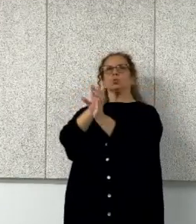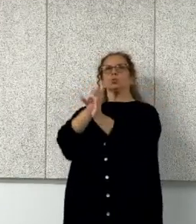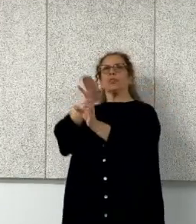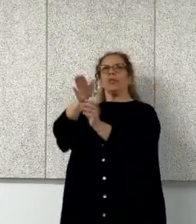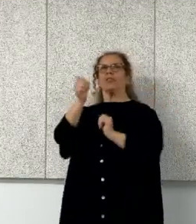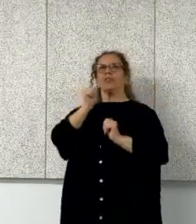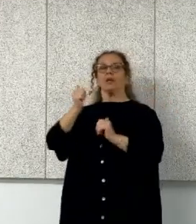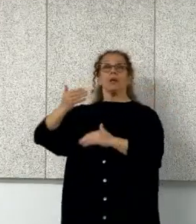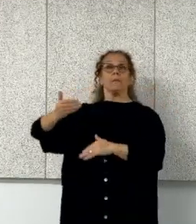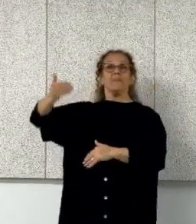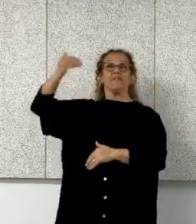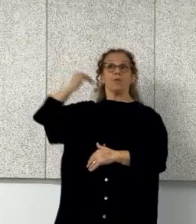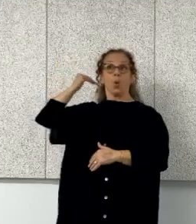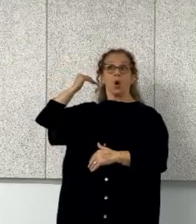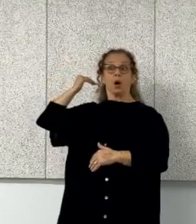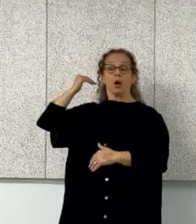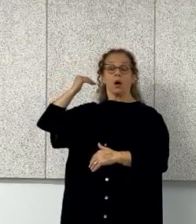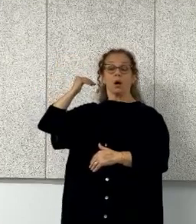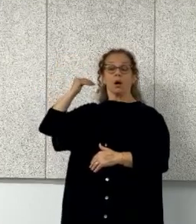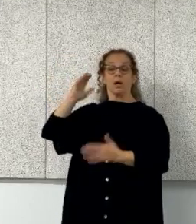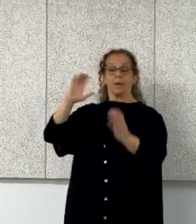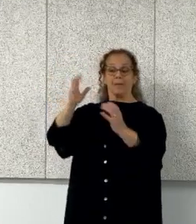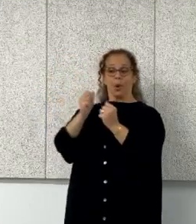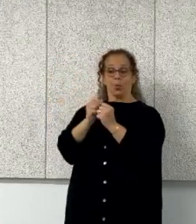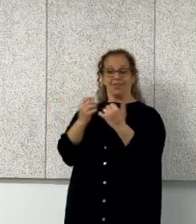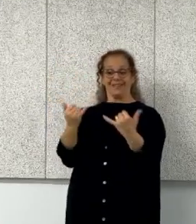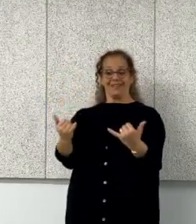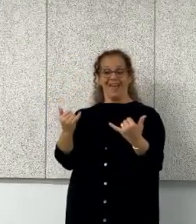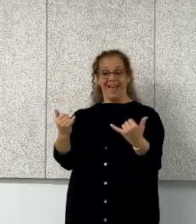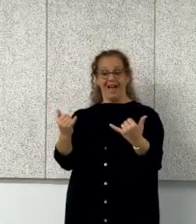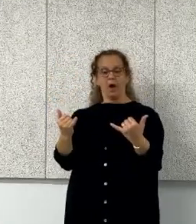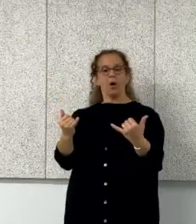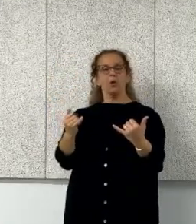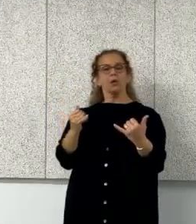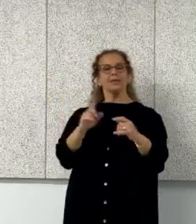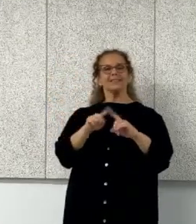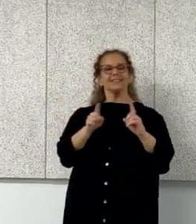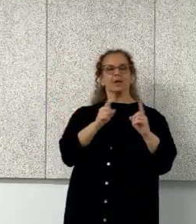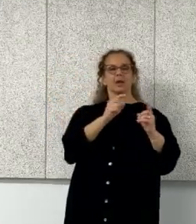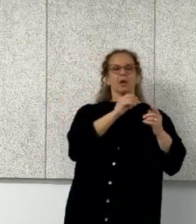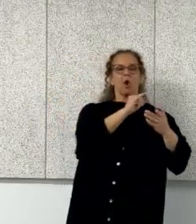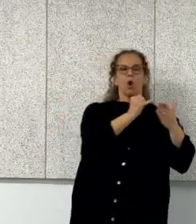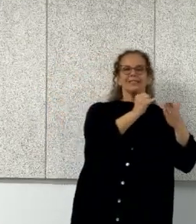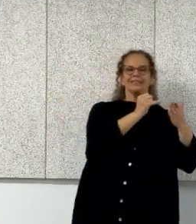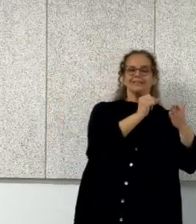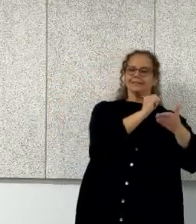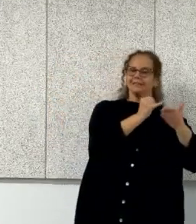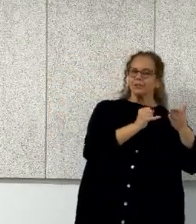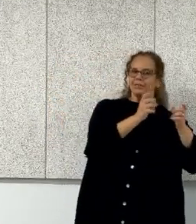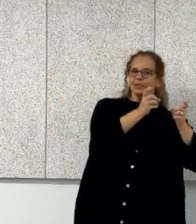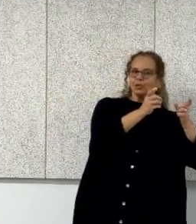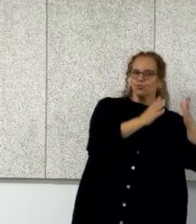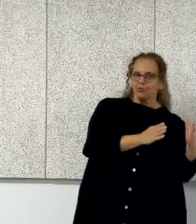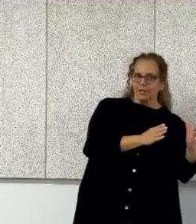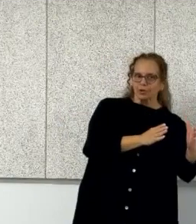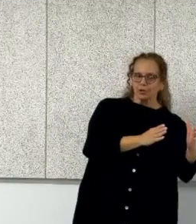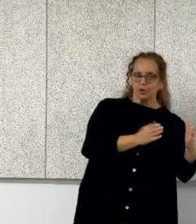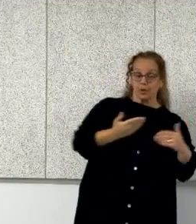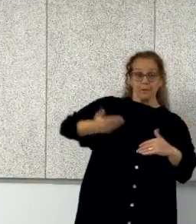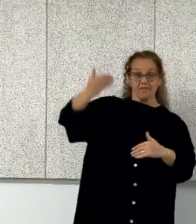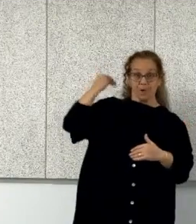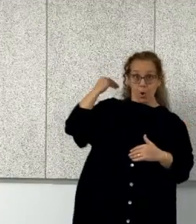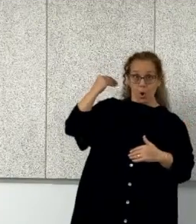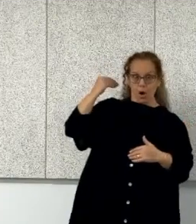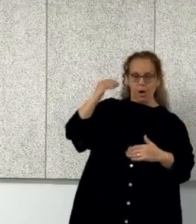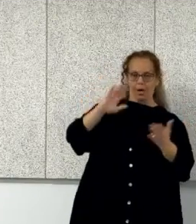you are comparing sales data before a pandemic with one artistic director to sales data during and post-pandemic with a